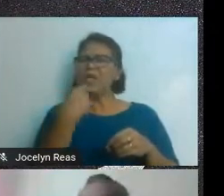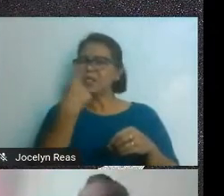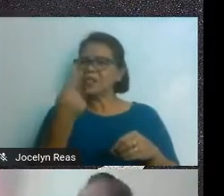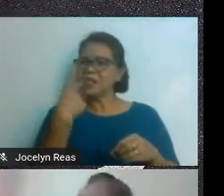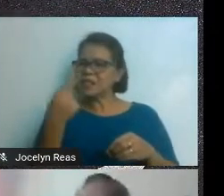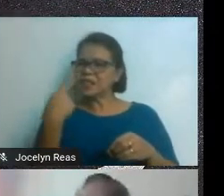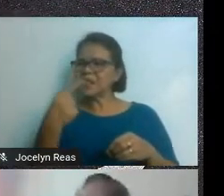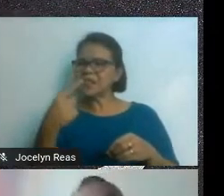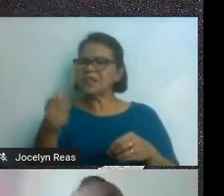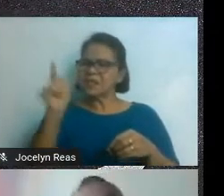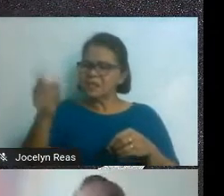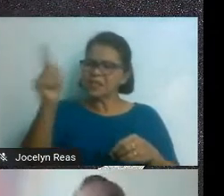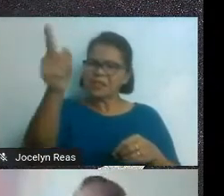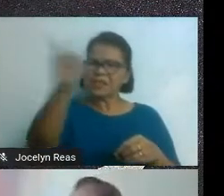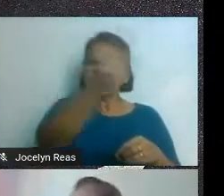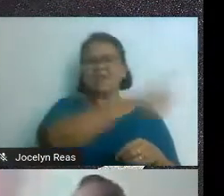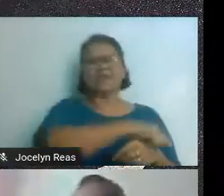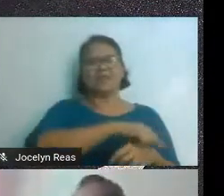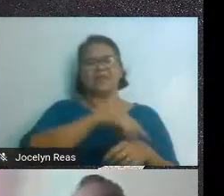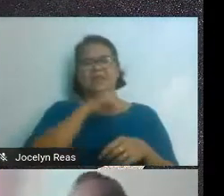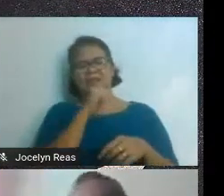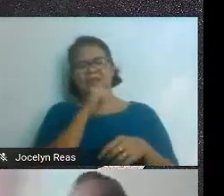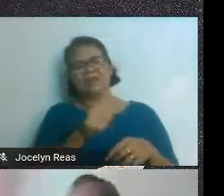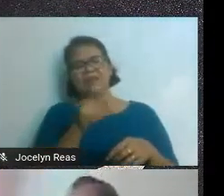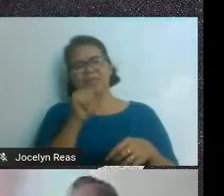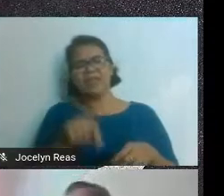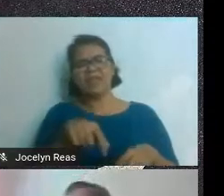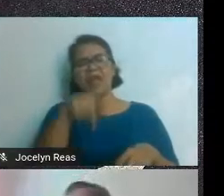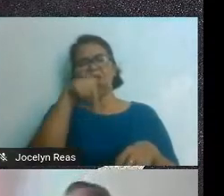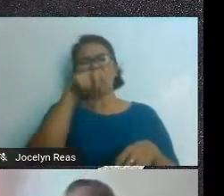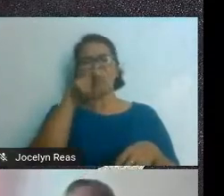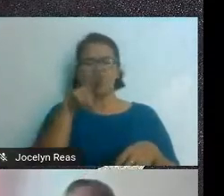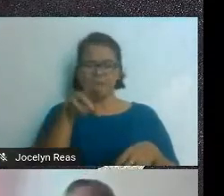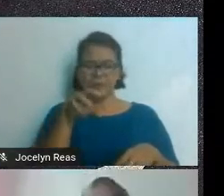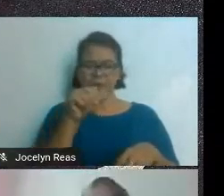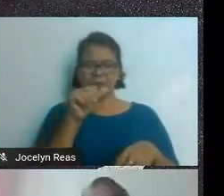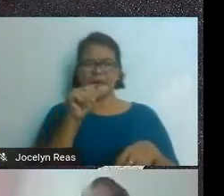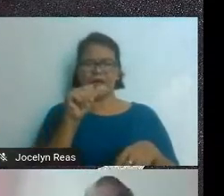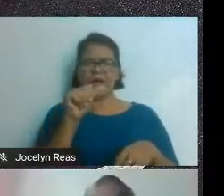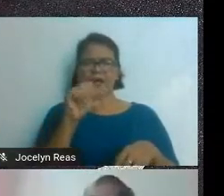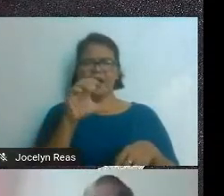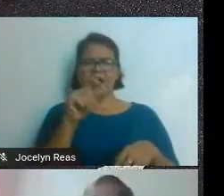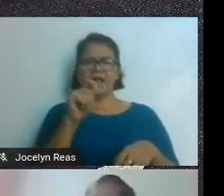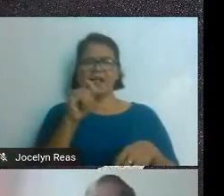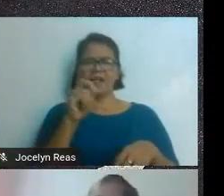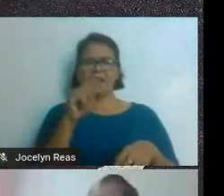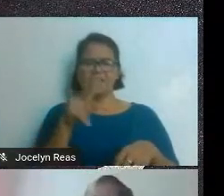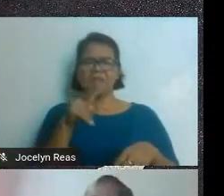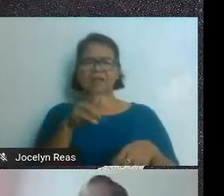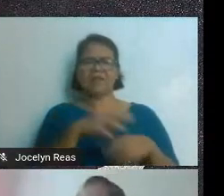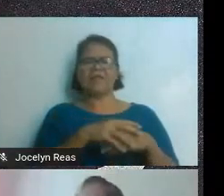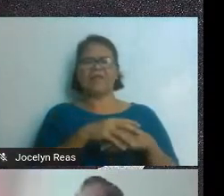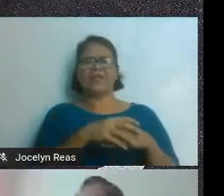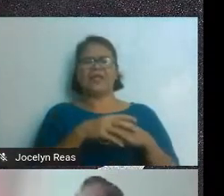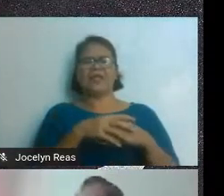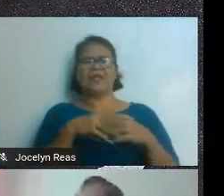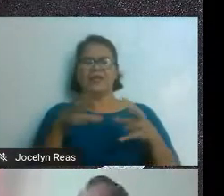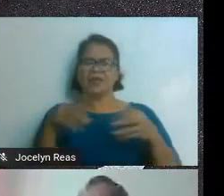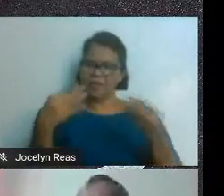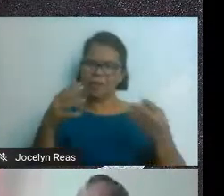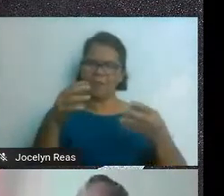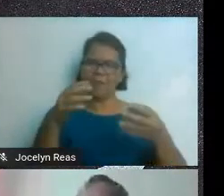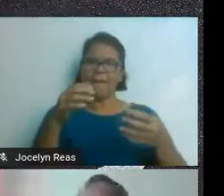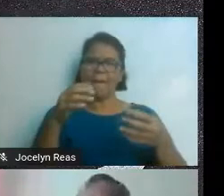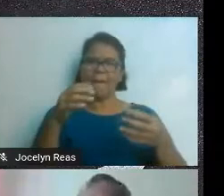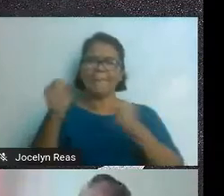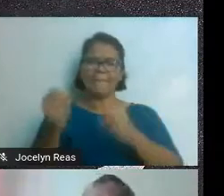actually explore things, just like what Ma'am Liling is doing, has done. Di ba nung nagkaroon na ng lockdown, sabi ni Ma'am Liling,